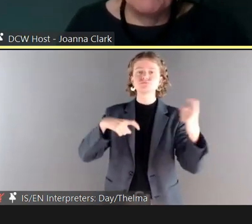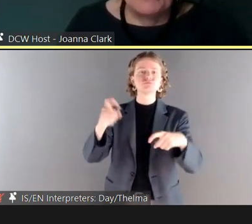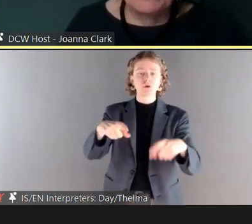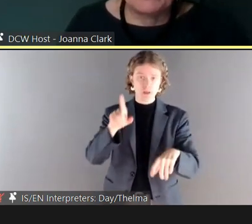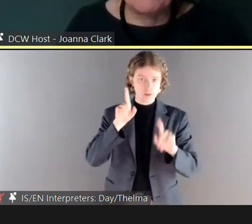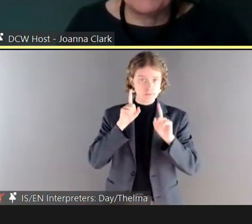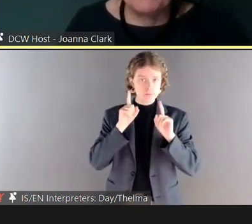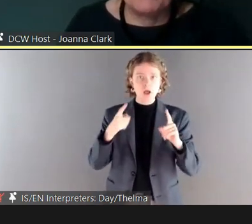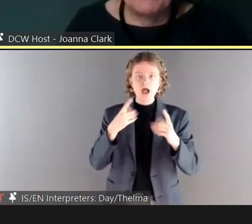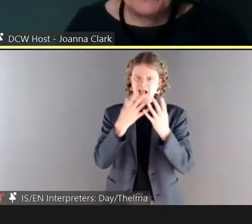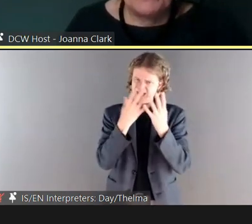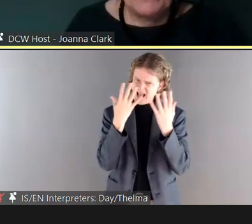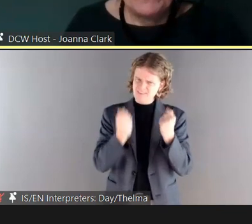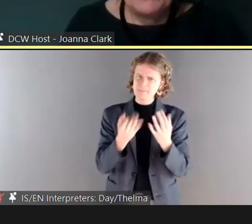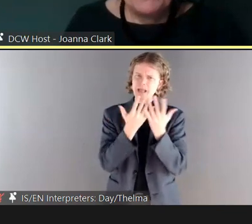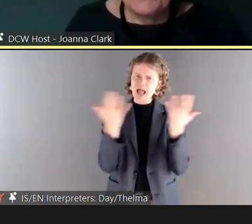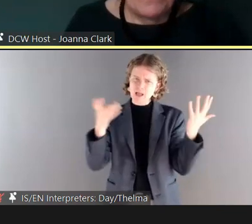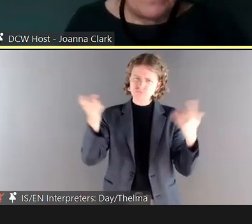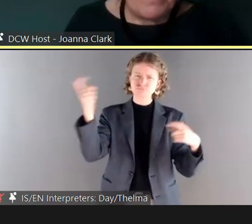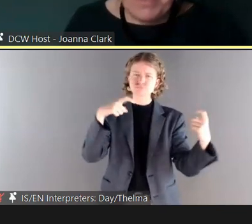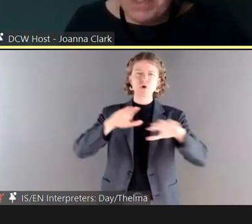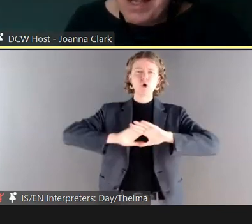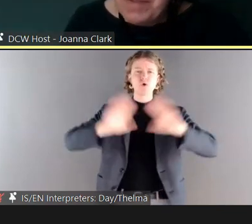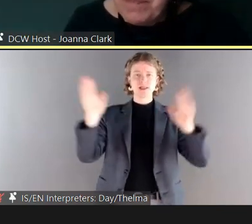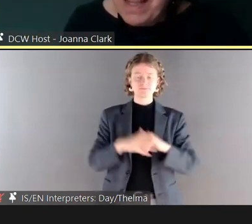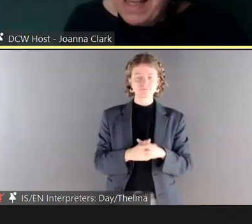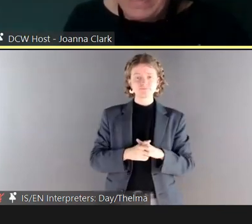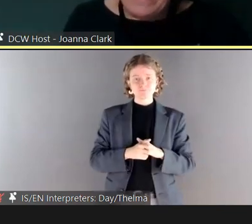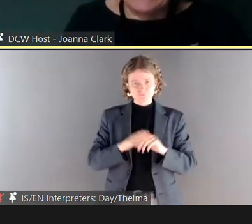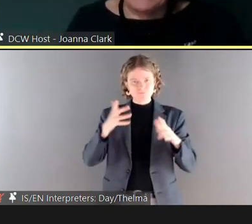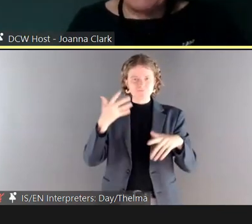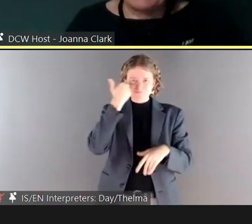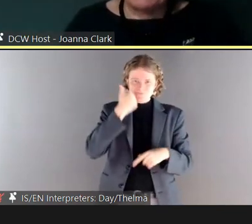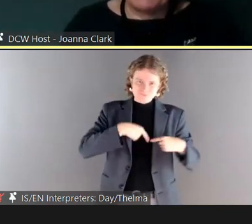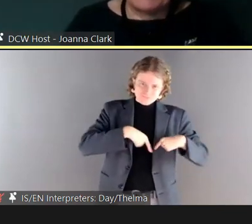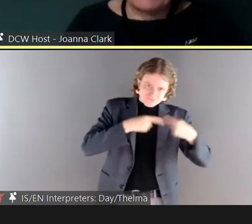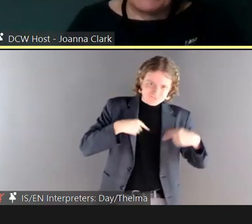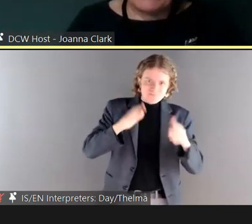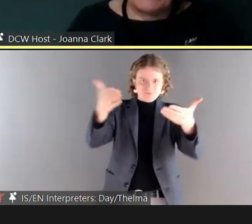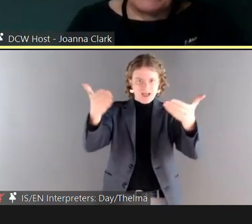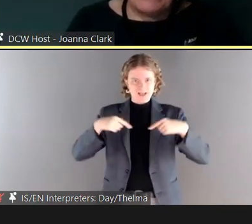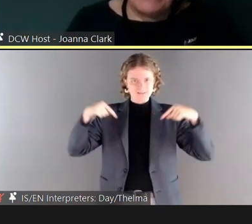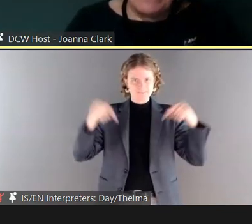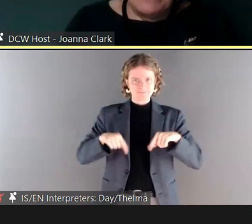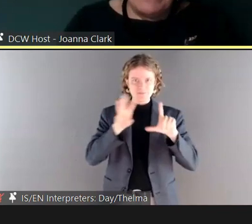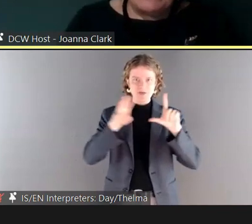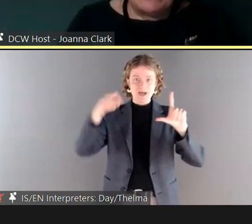very warm welcome to all of you to our webinar. And today we're going to be